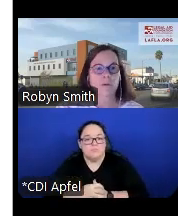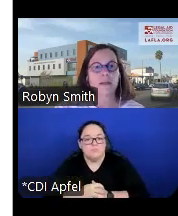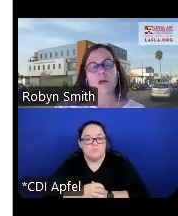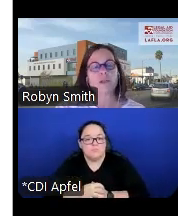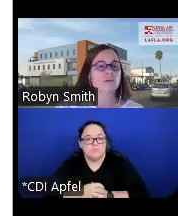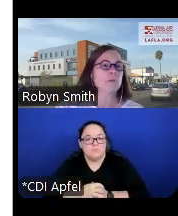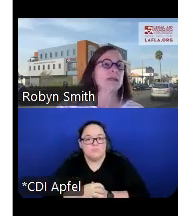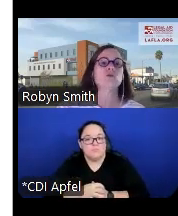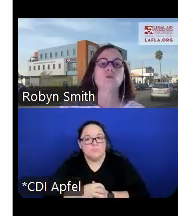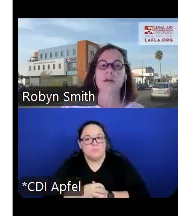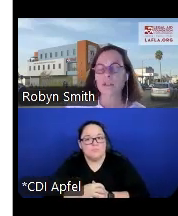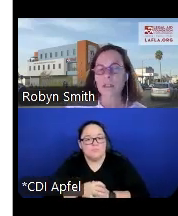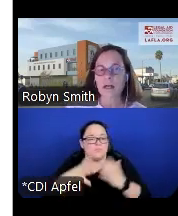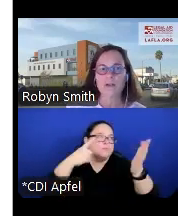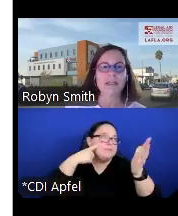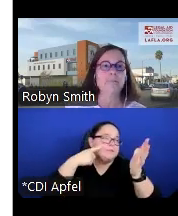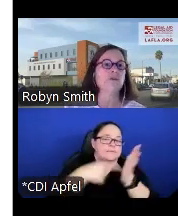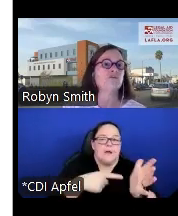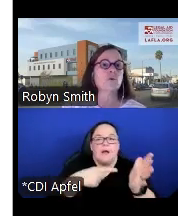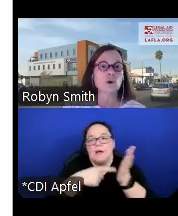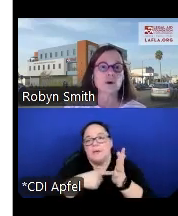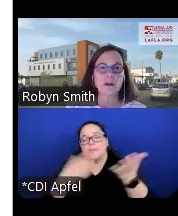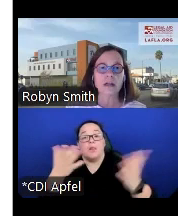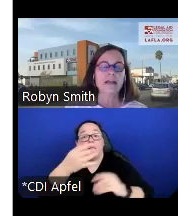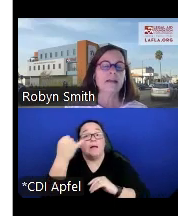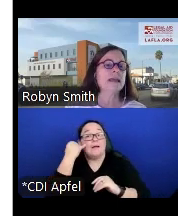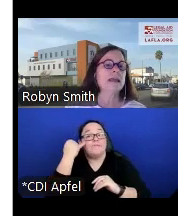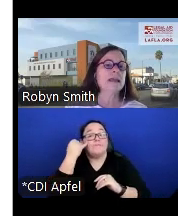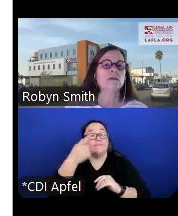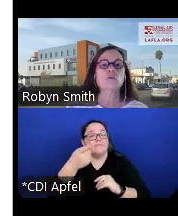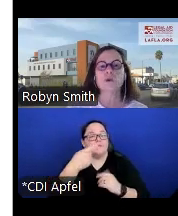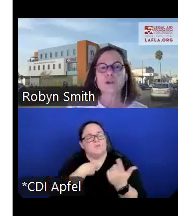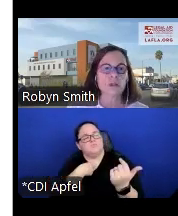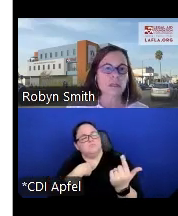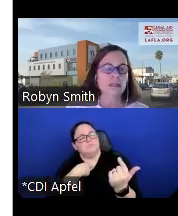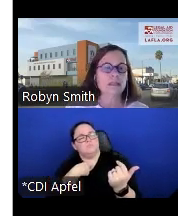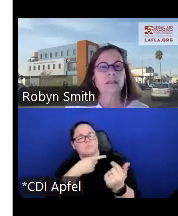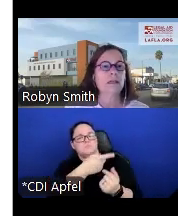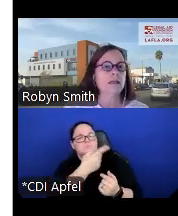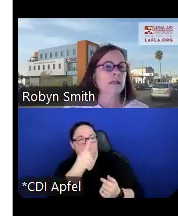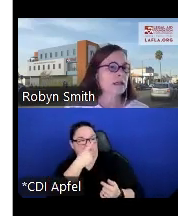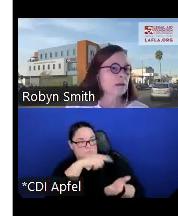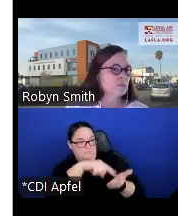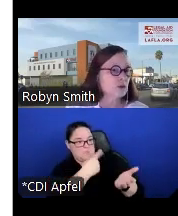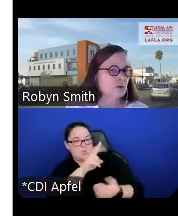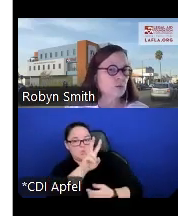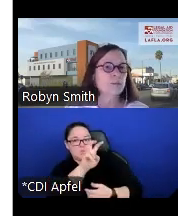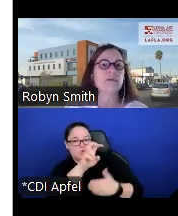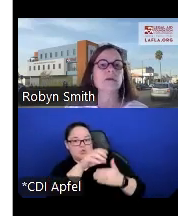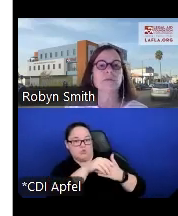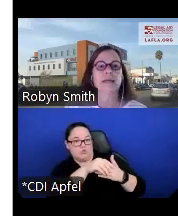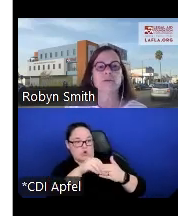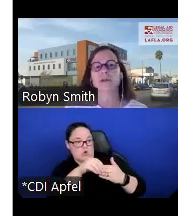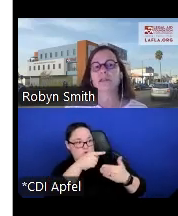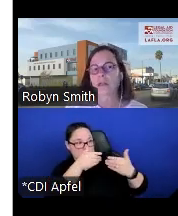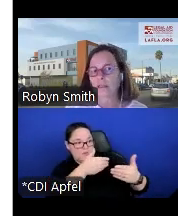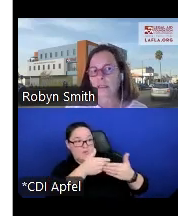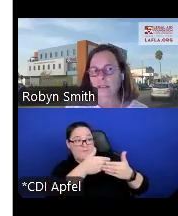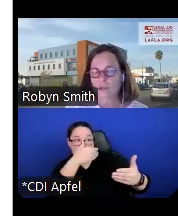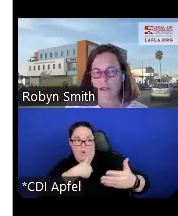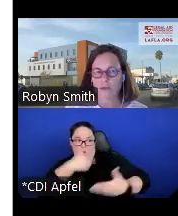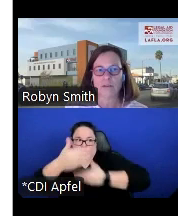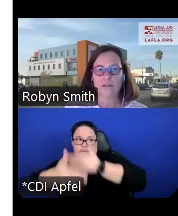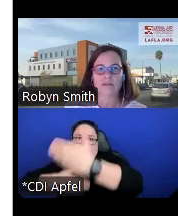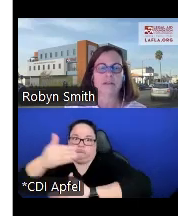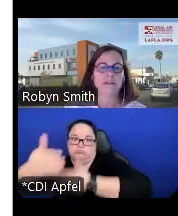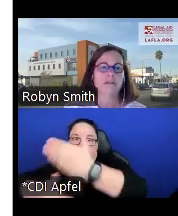For example, they want you to pay $200 before they enroll you in an income-driven repayment plan or consolidate